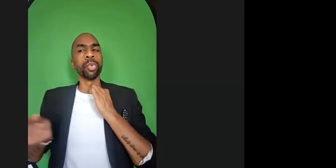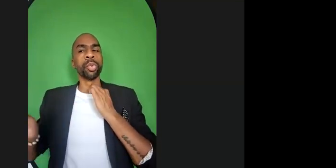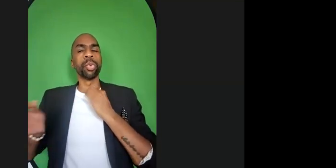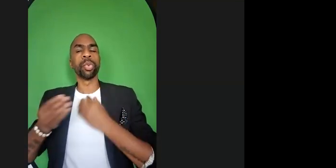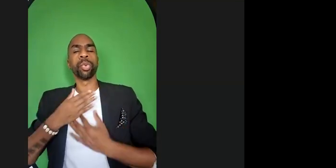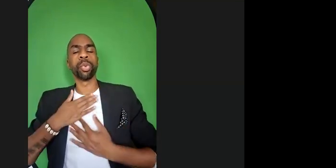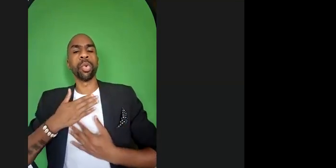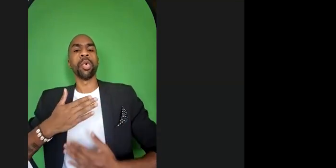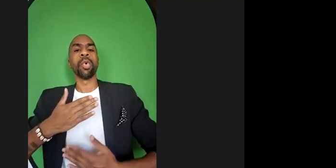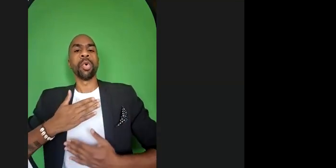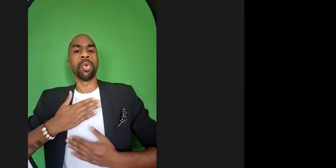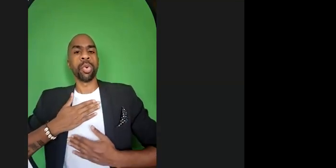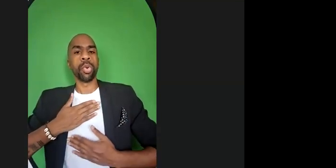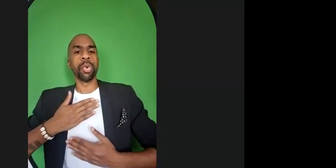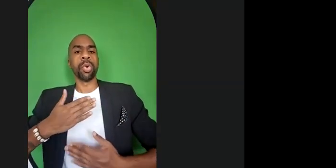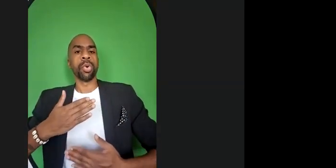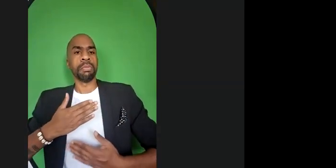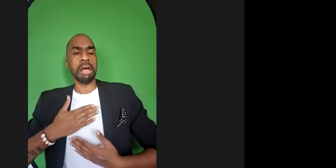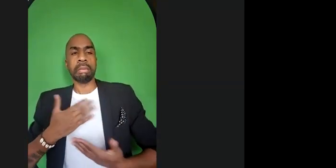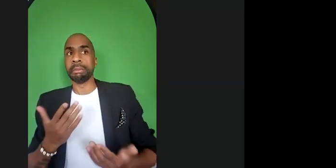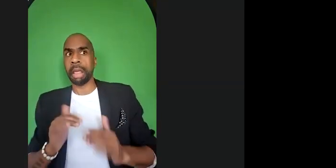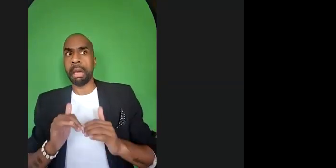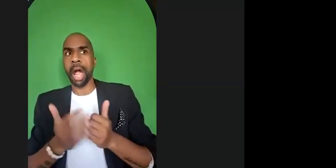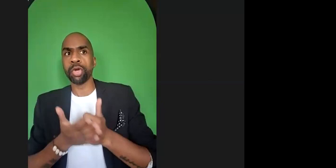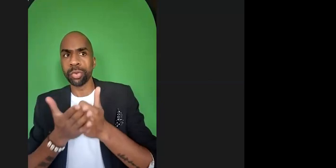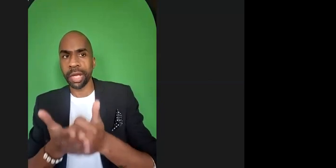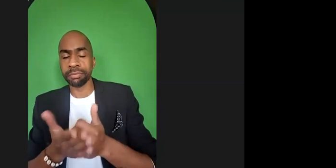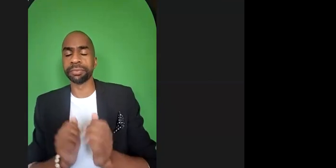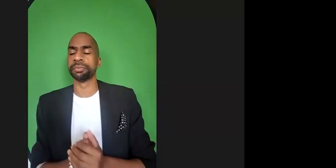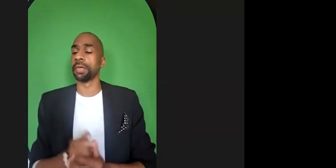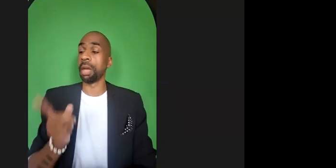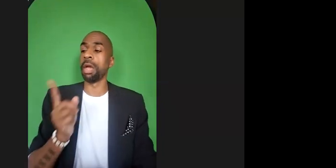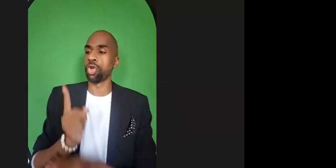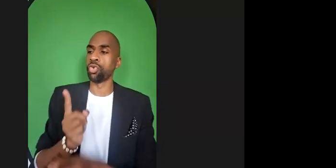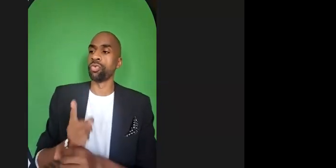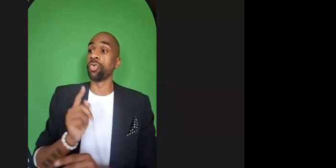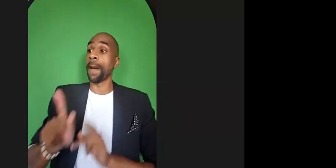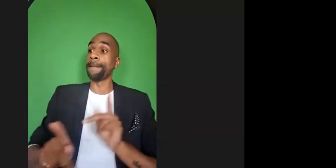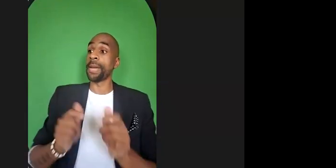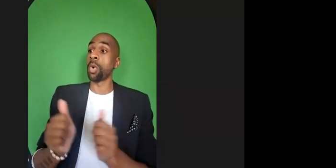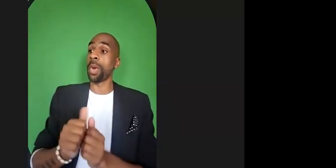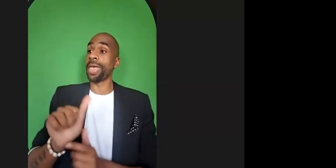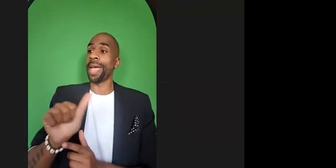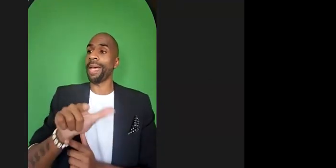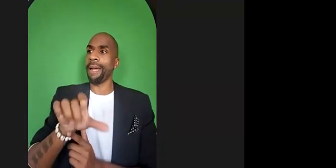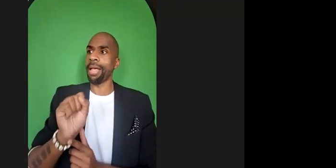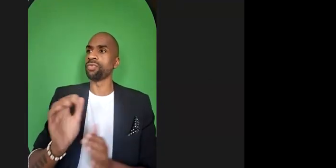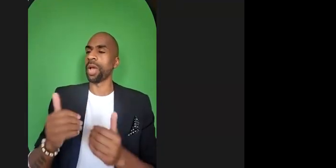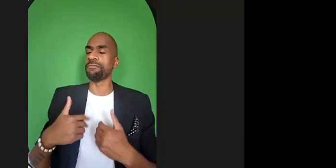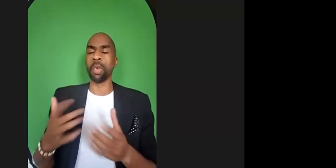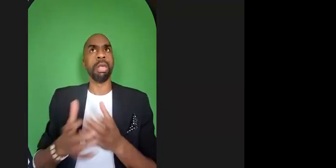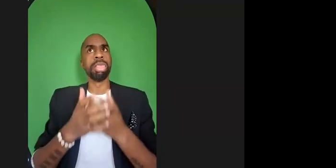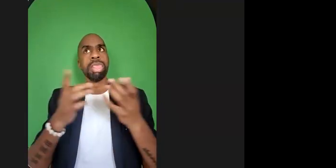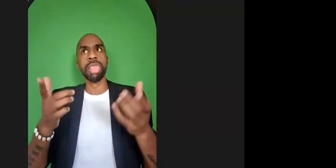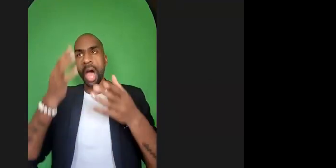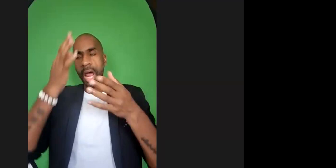So you're right. The people with ALS face a lot of decisions about their care. And I think I might mention